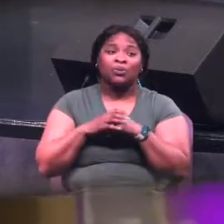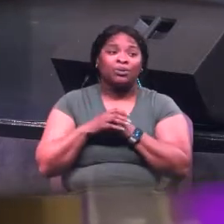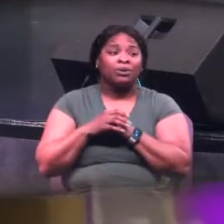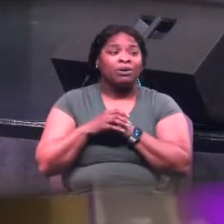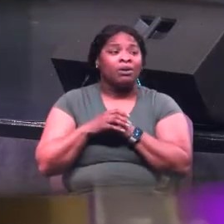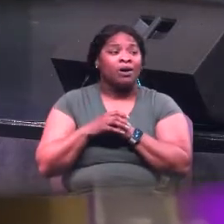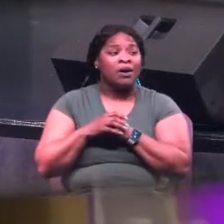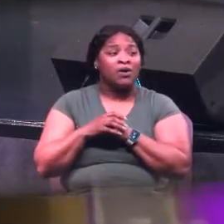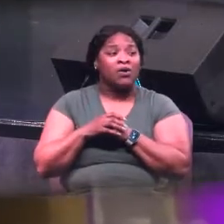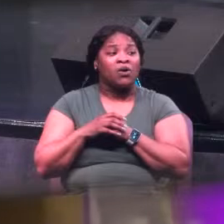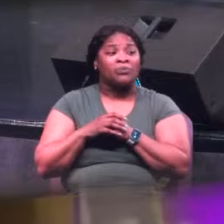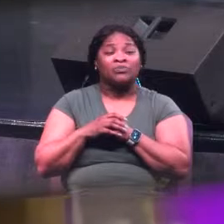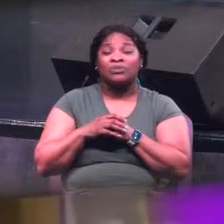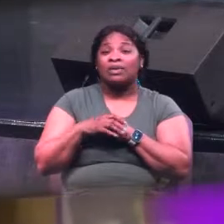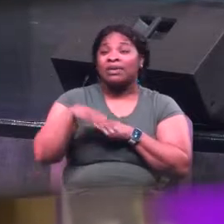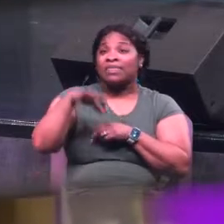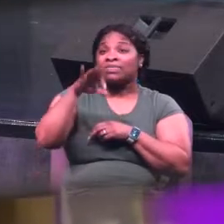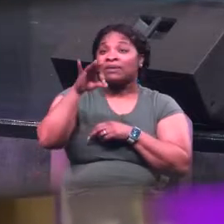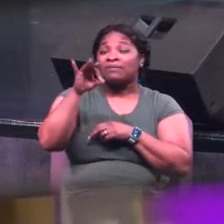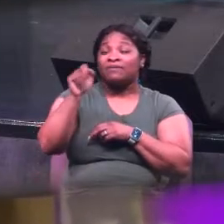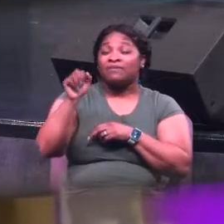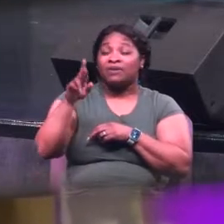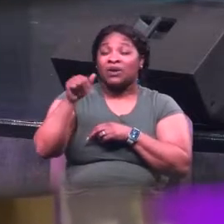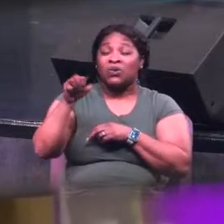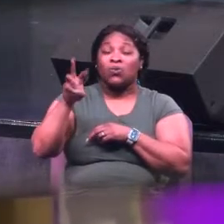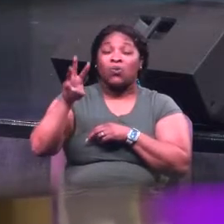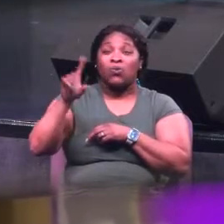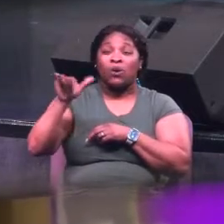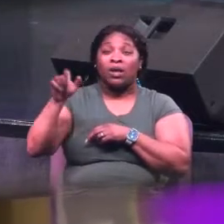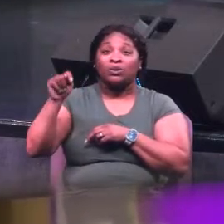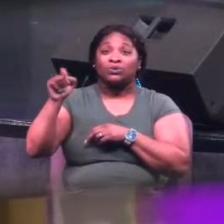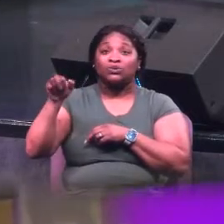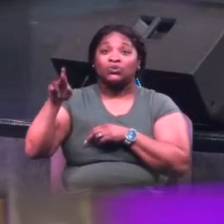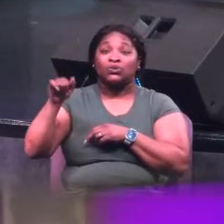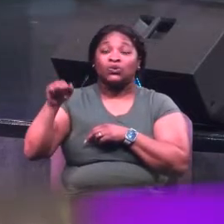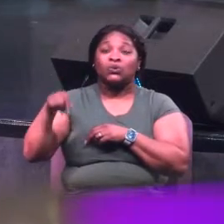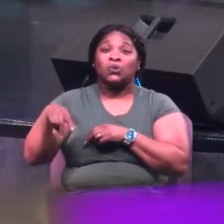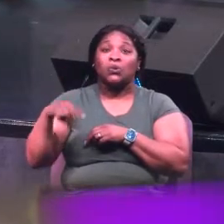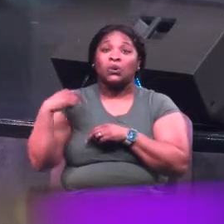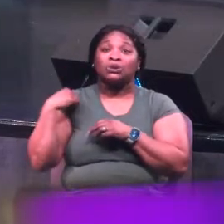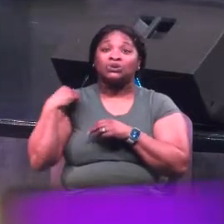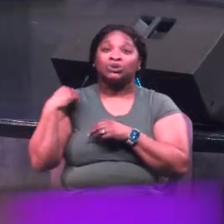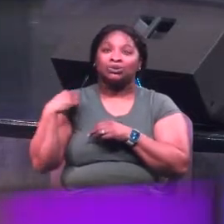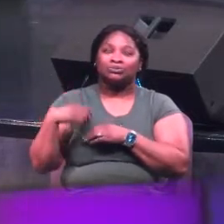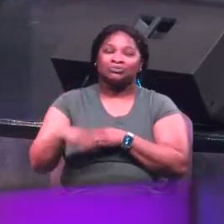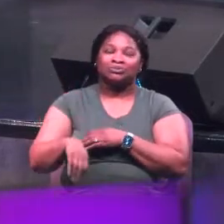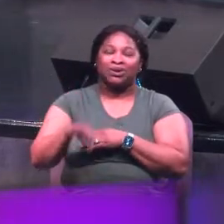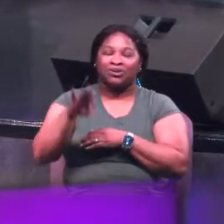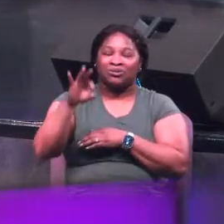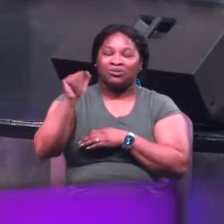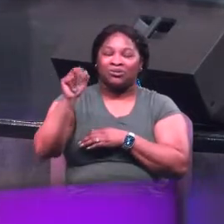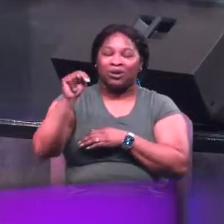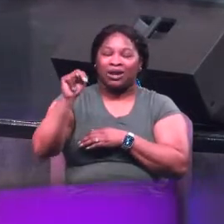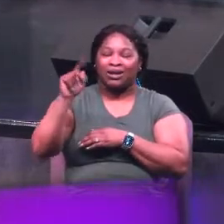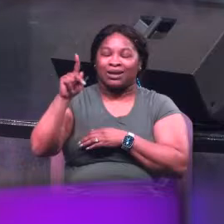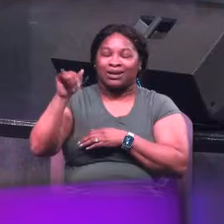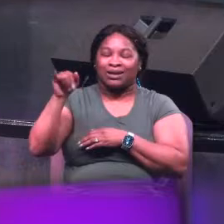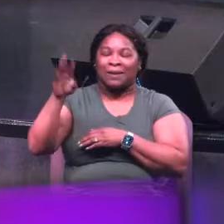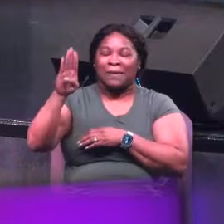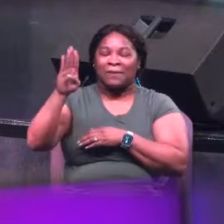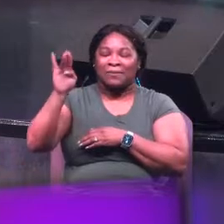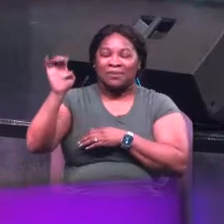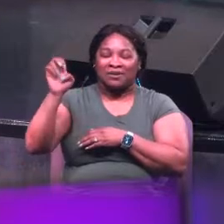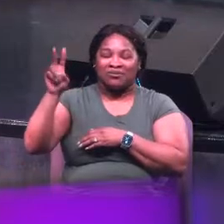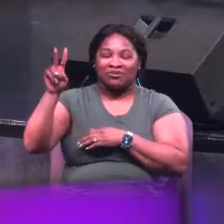she was wearing the farewell tour t-shirt of Frankie Beverly and Maze. Frankie Beverly